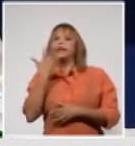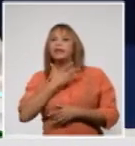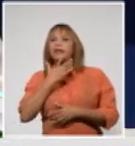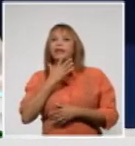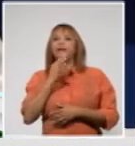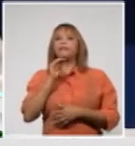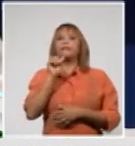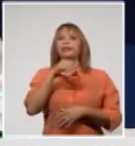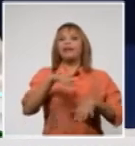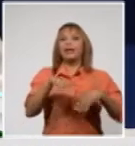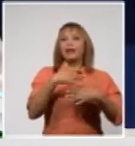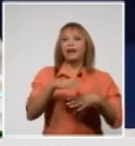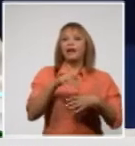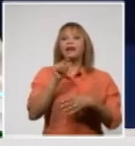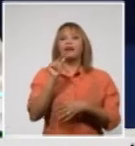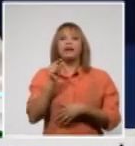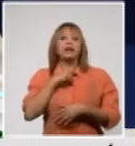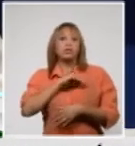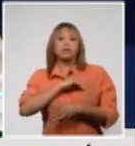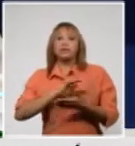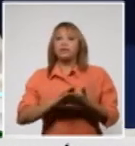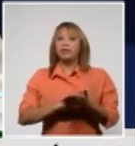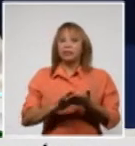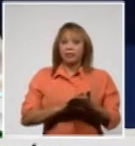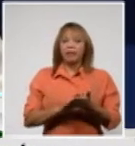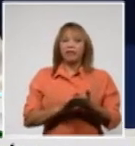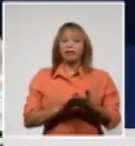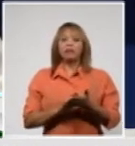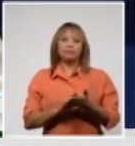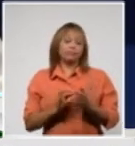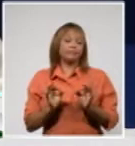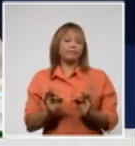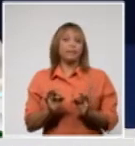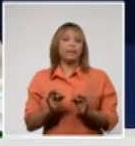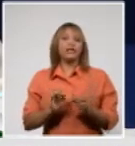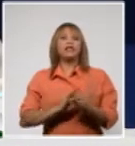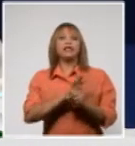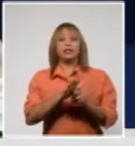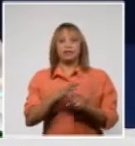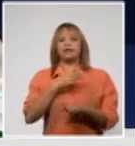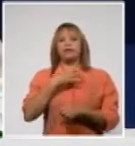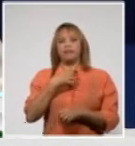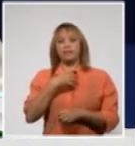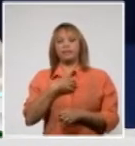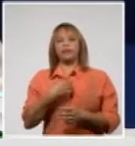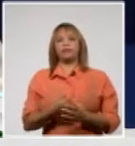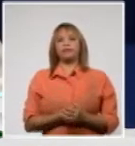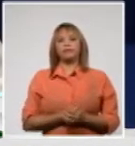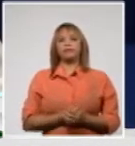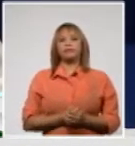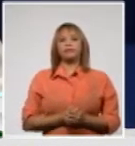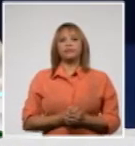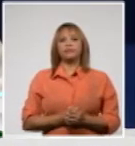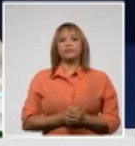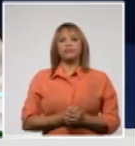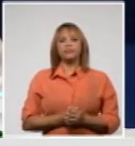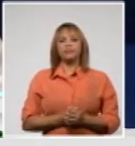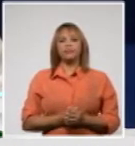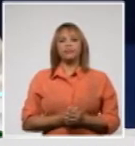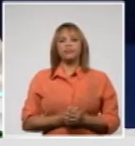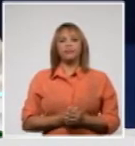factors, others without, and in so doing, detect as many COVID-19 cases as